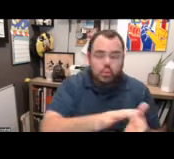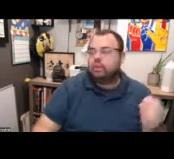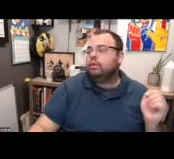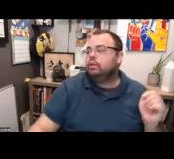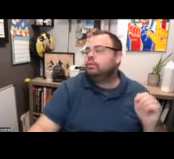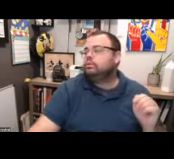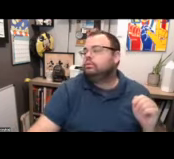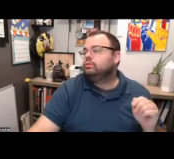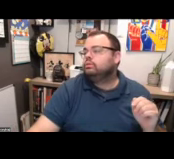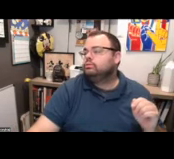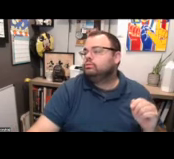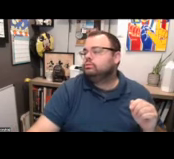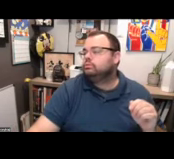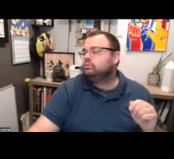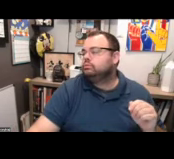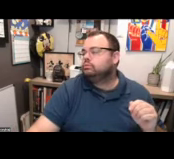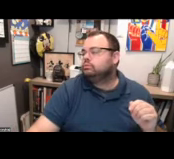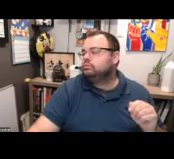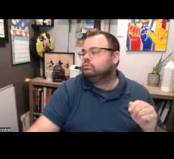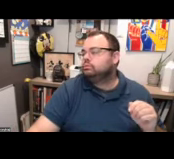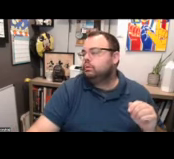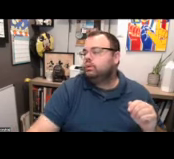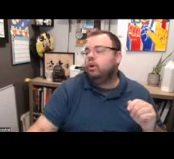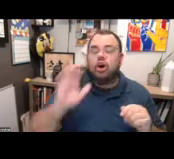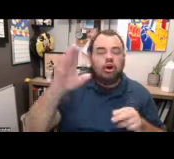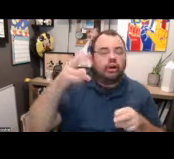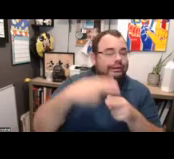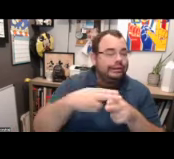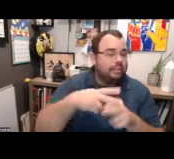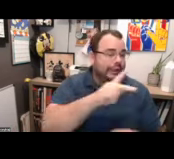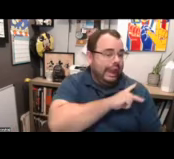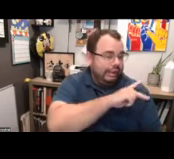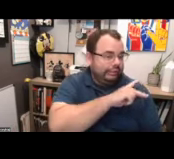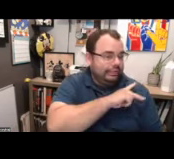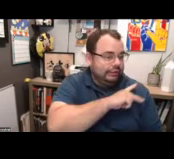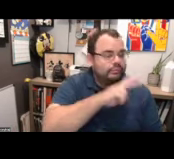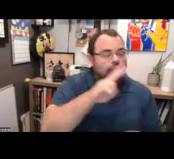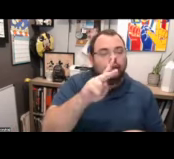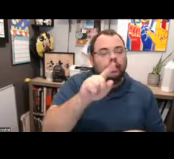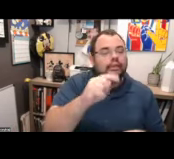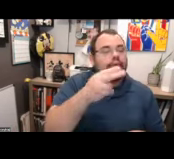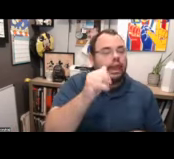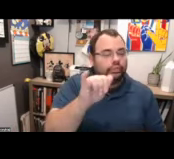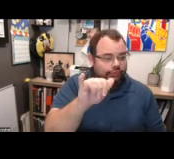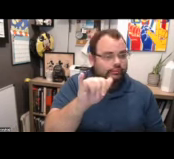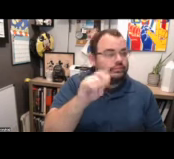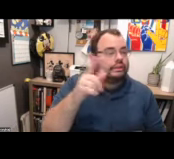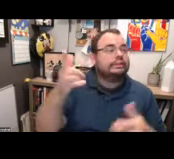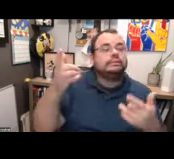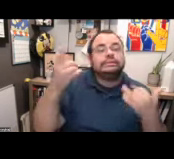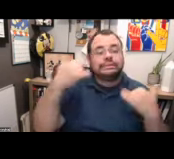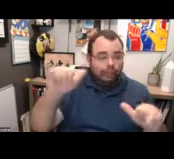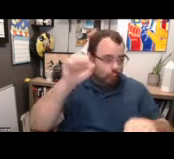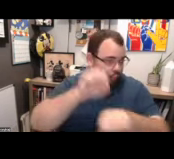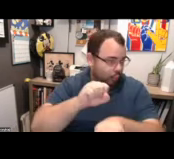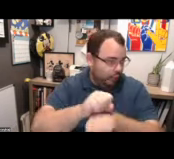So we all had a principal at the Debbie school, right? And this was the principal. Her name was